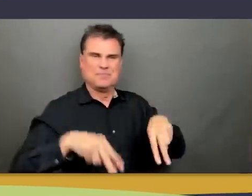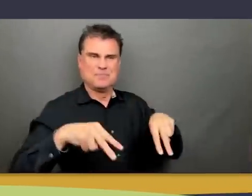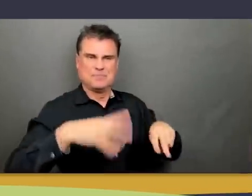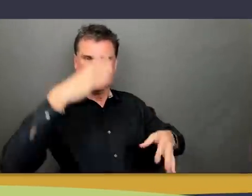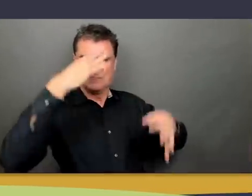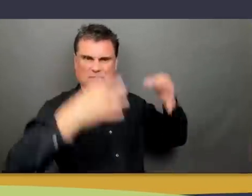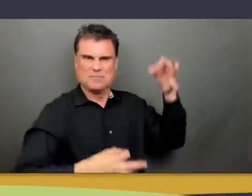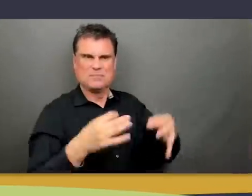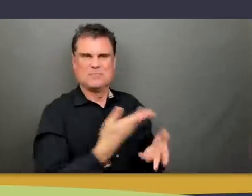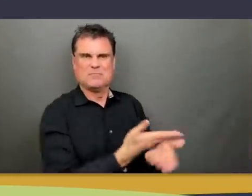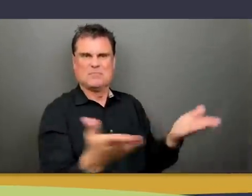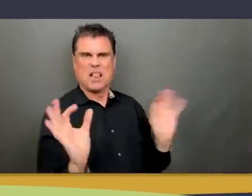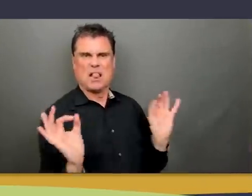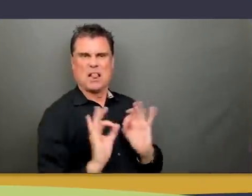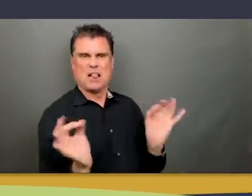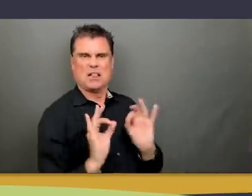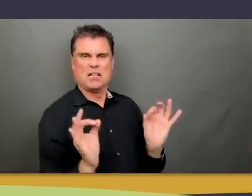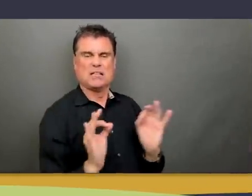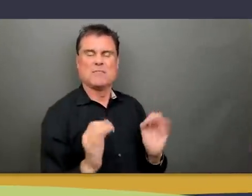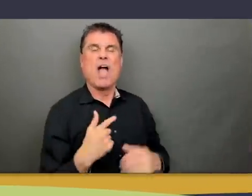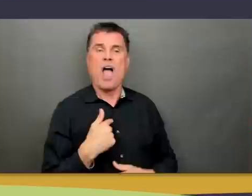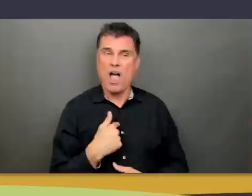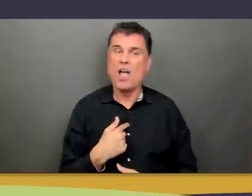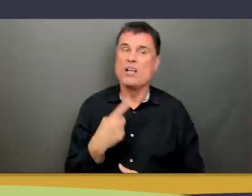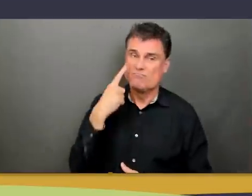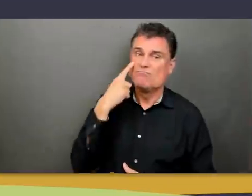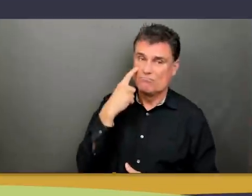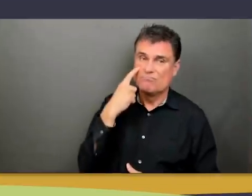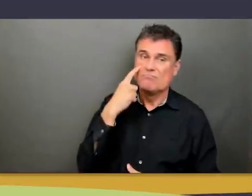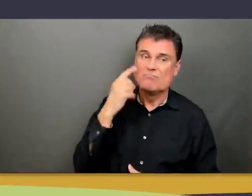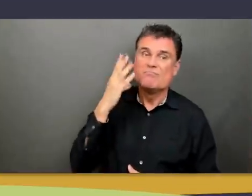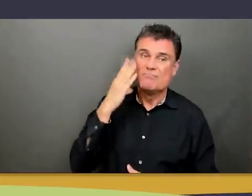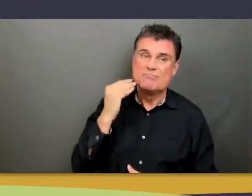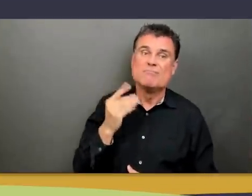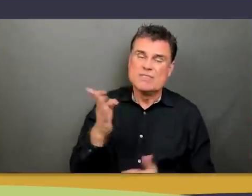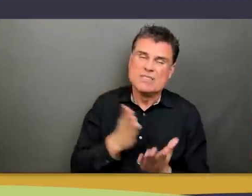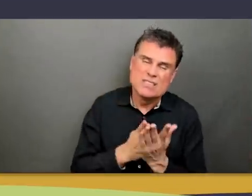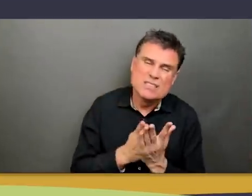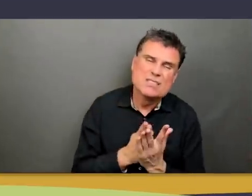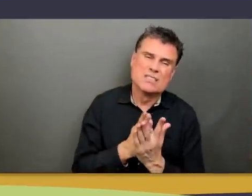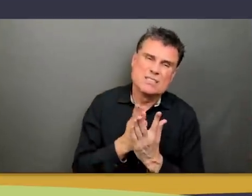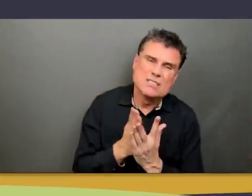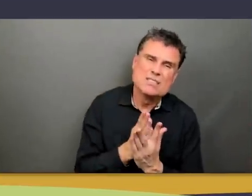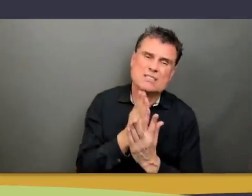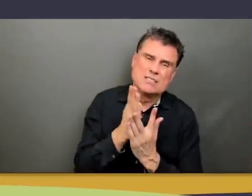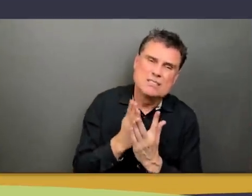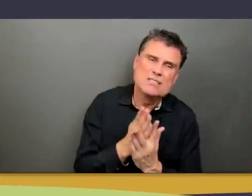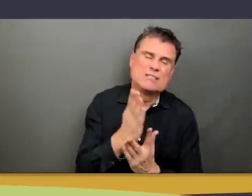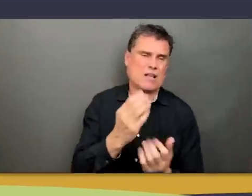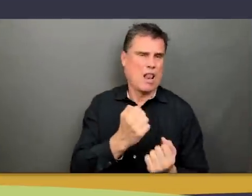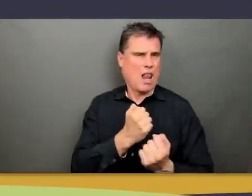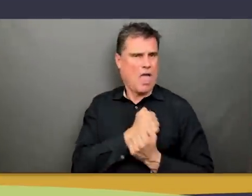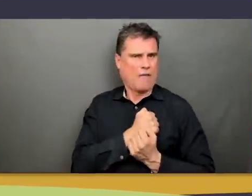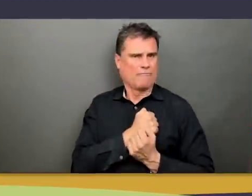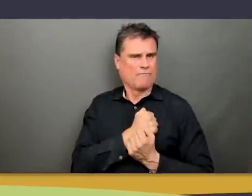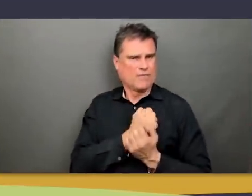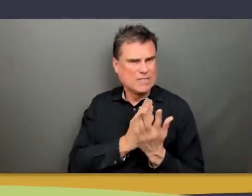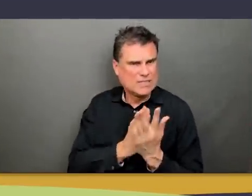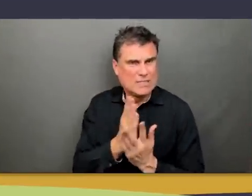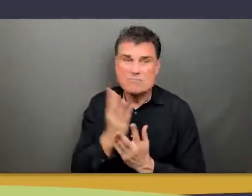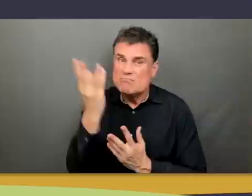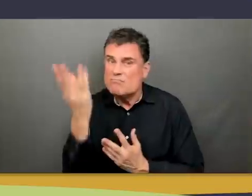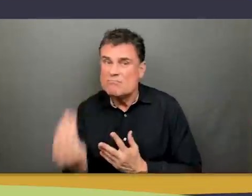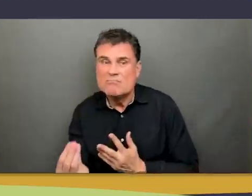witness your enduring love for community members missing and murdered. For those